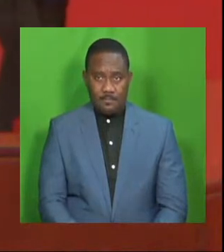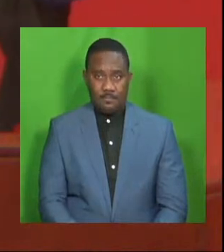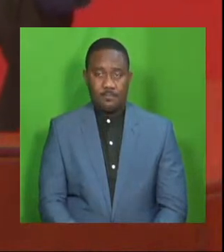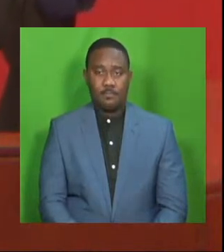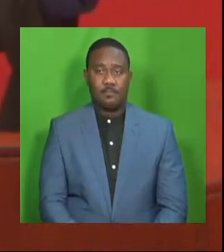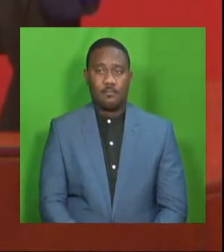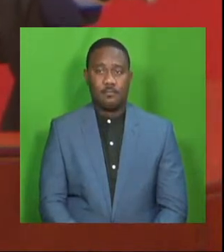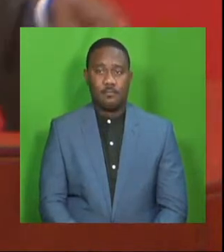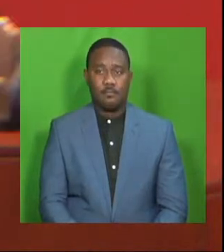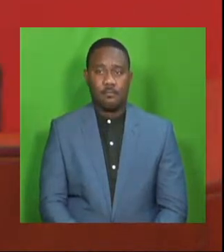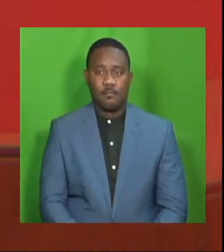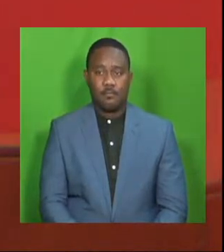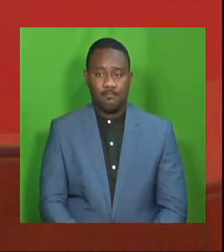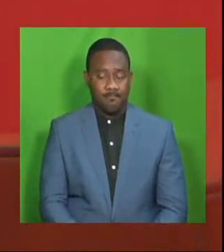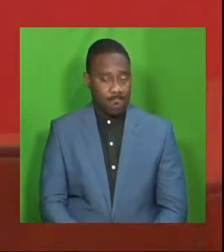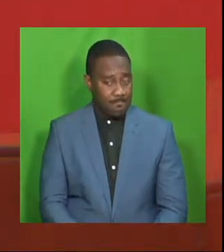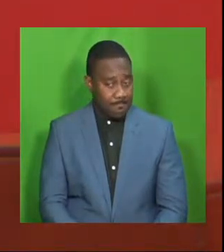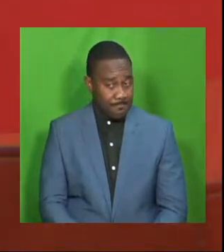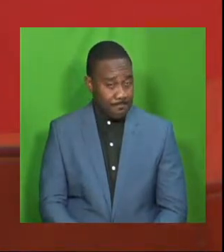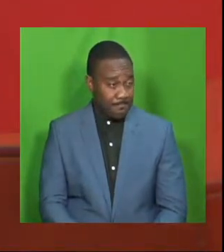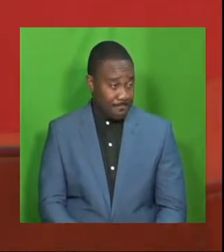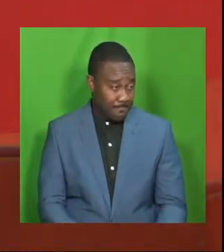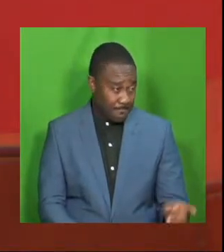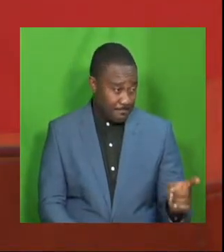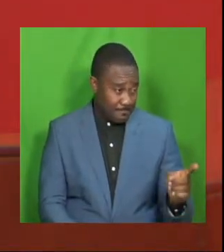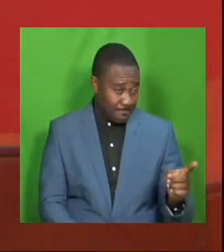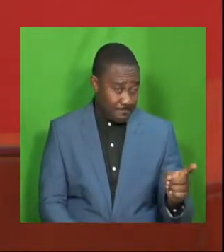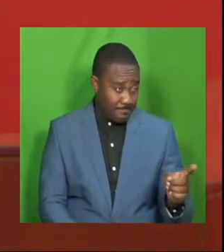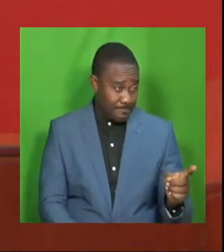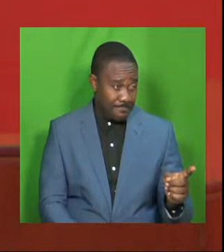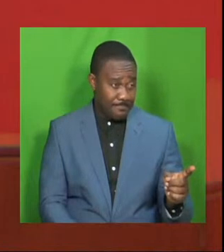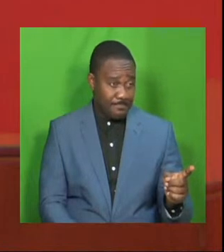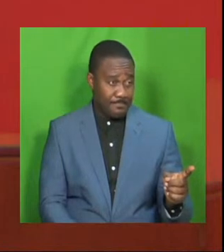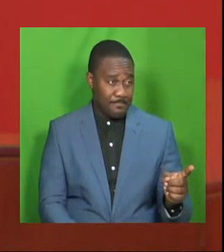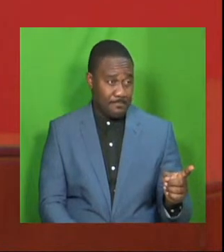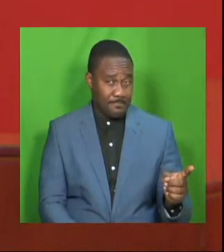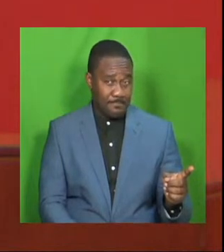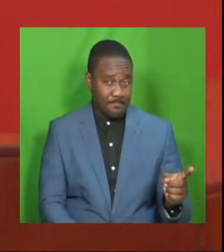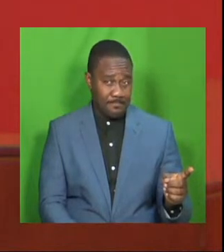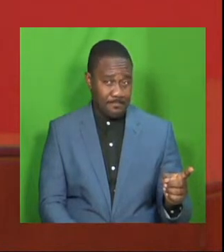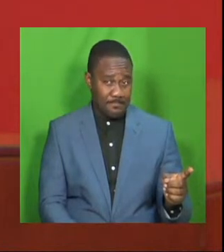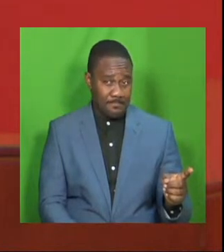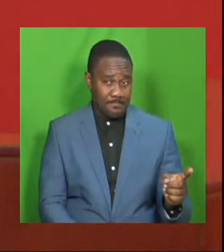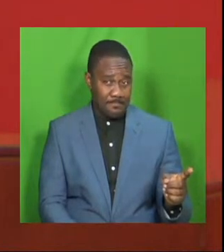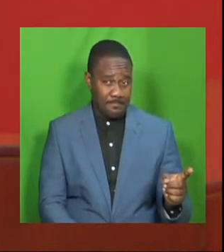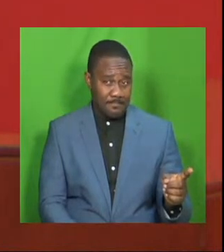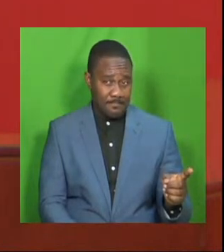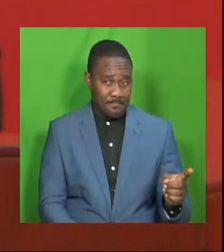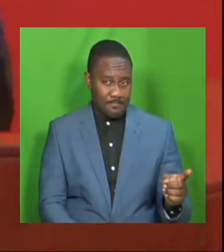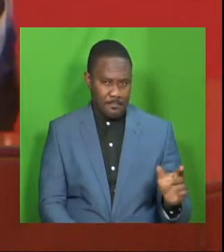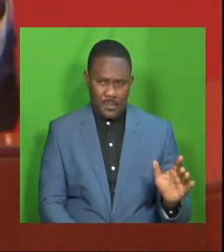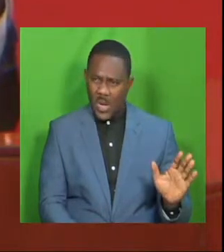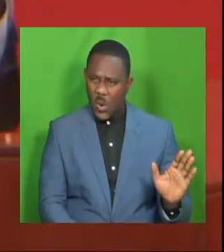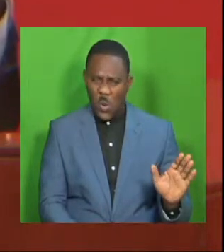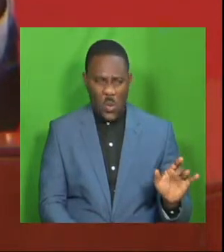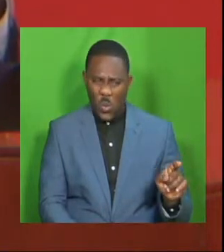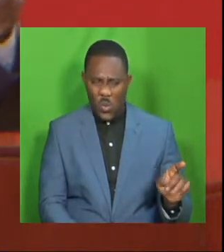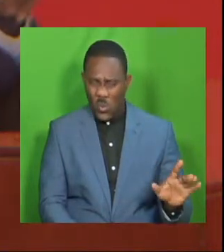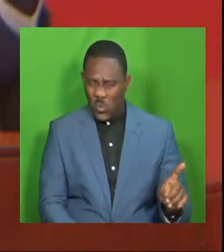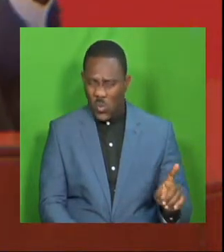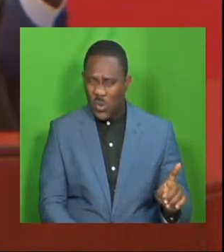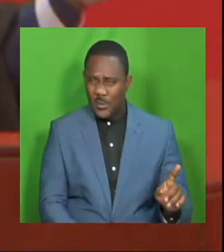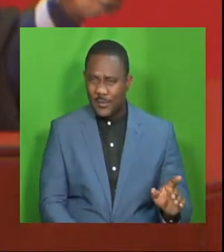Give the last one to the Honorable Neil Nanteba. Okay, I'm giving one to Neil